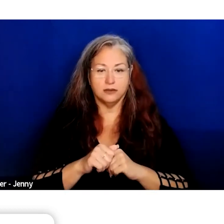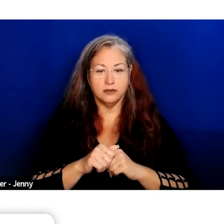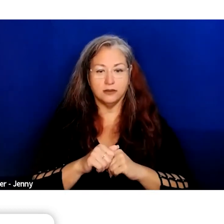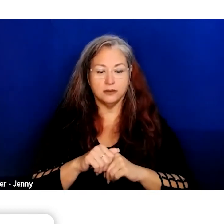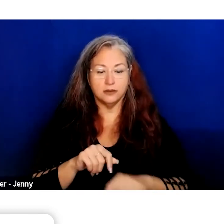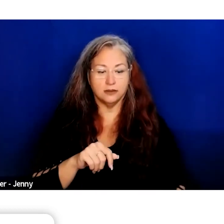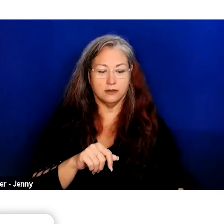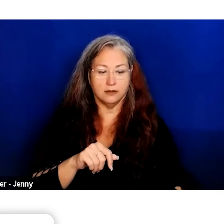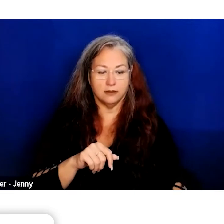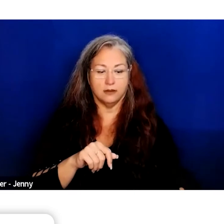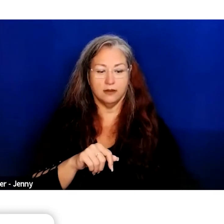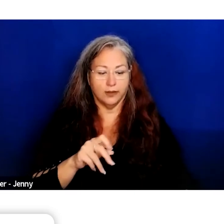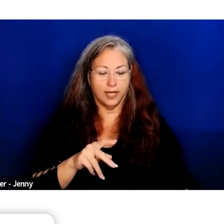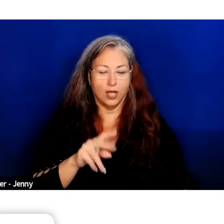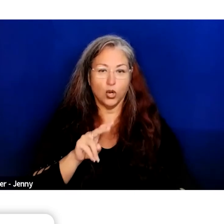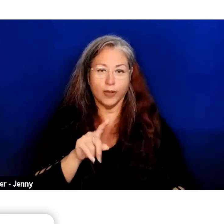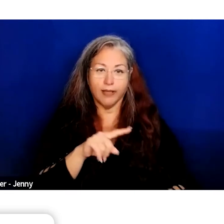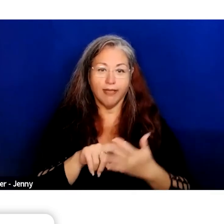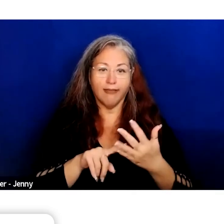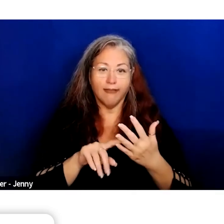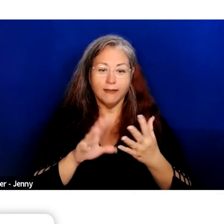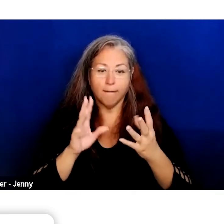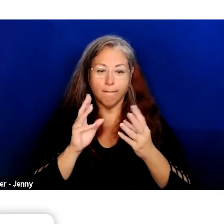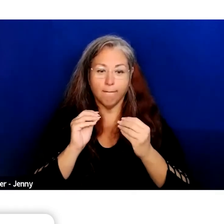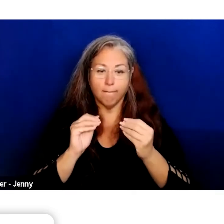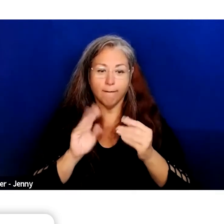Let's get into these beautiful questions.